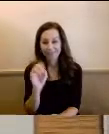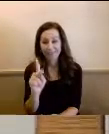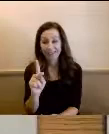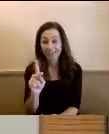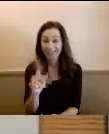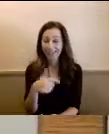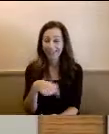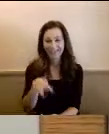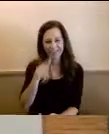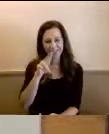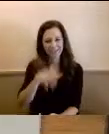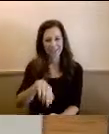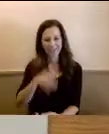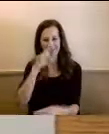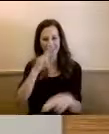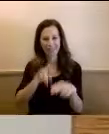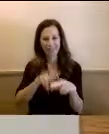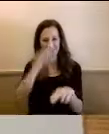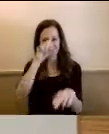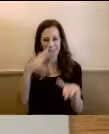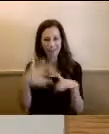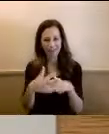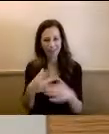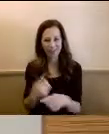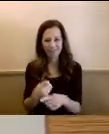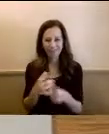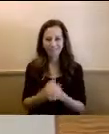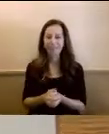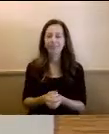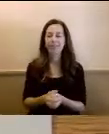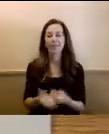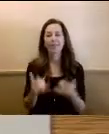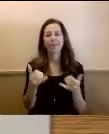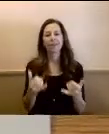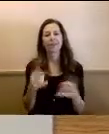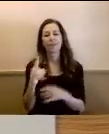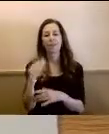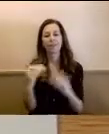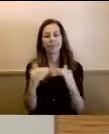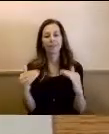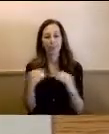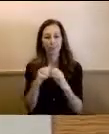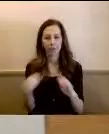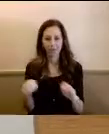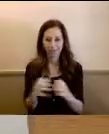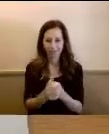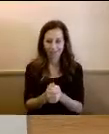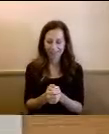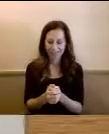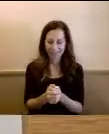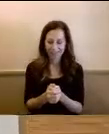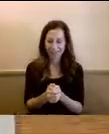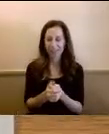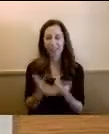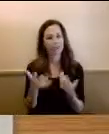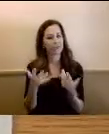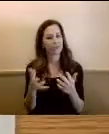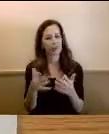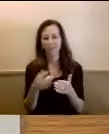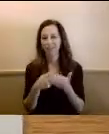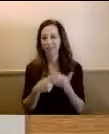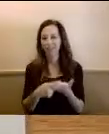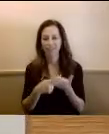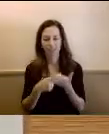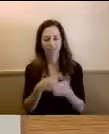Okay, see, I told you that mind break was going to be fun. Now back to our one-step equations. So we've already